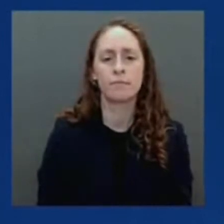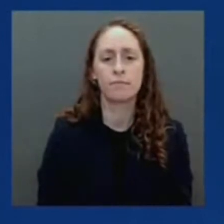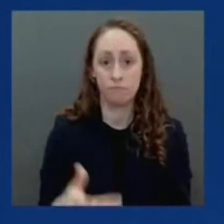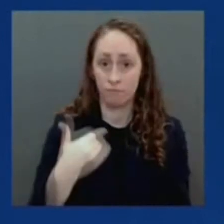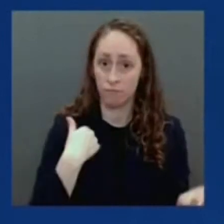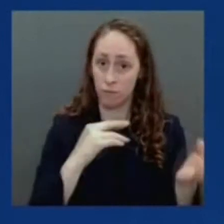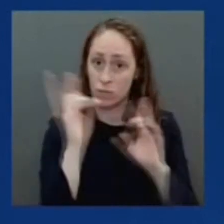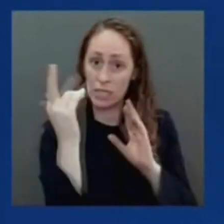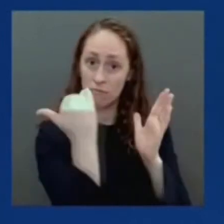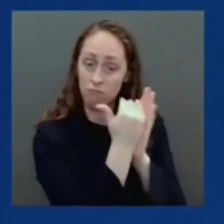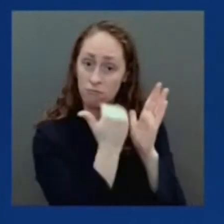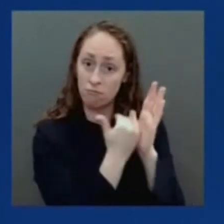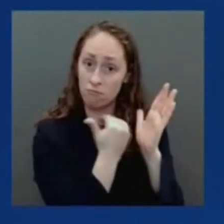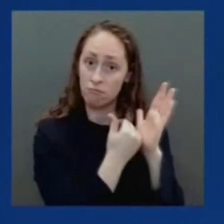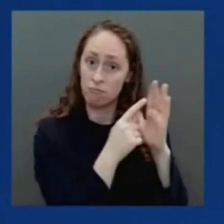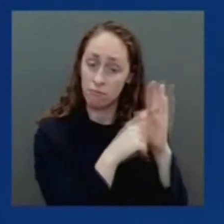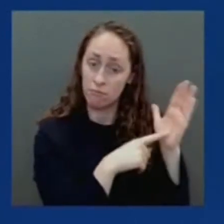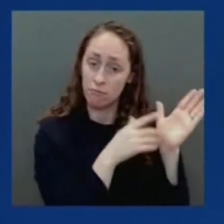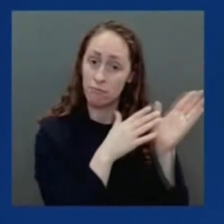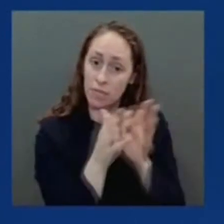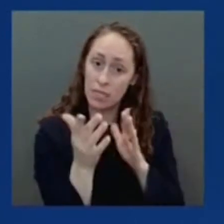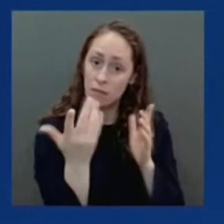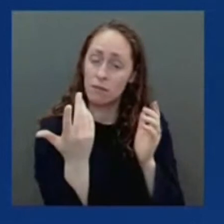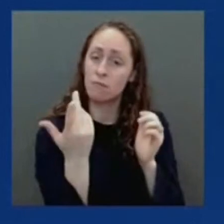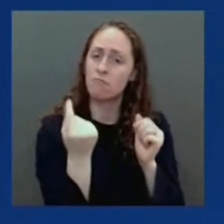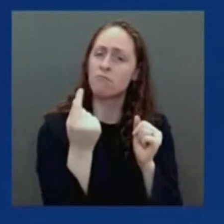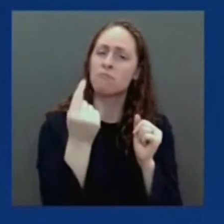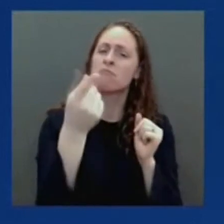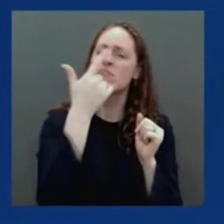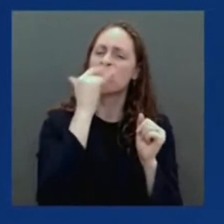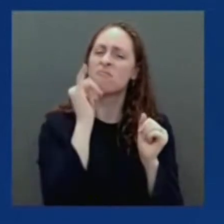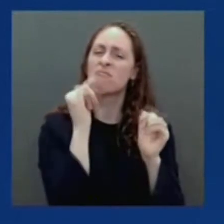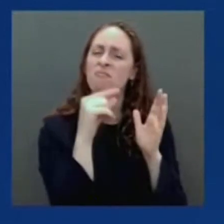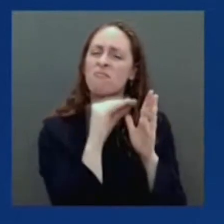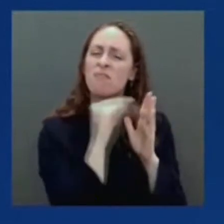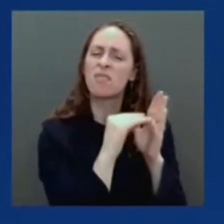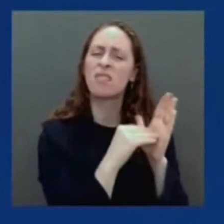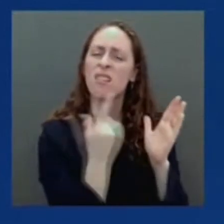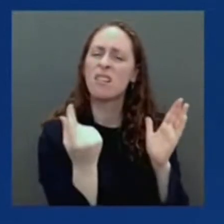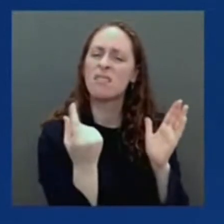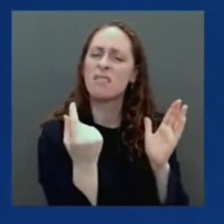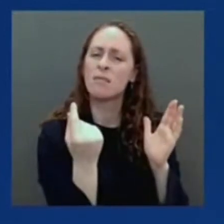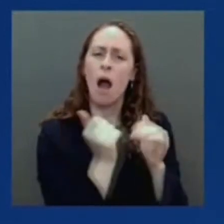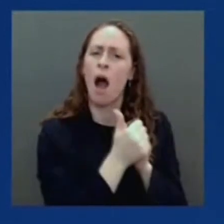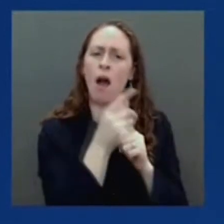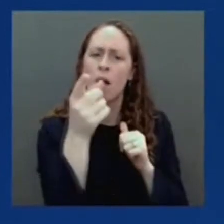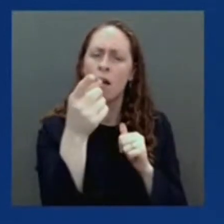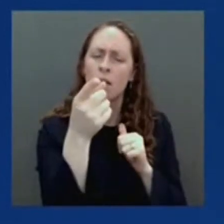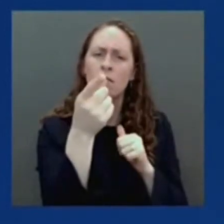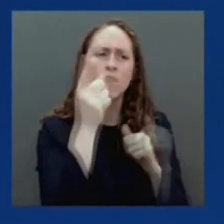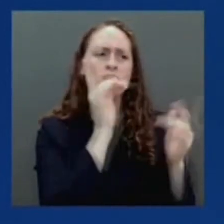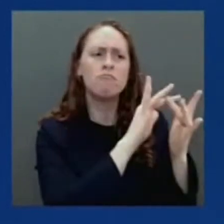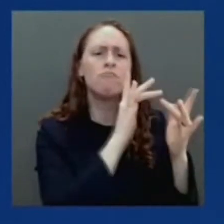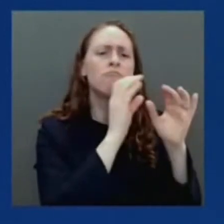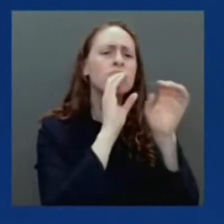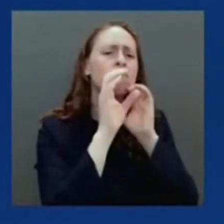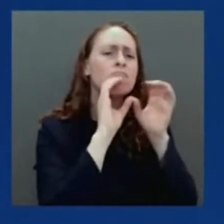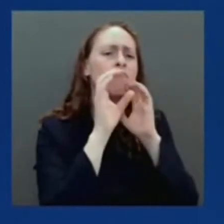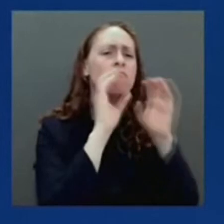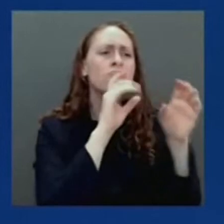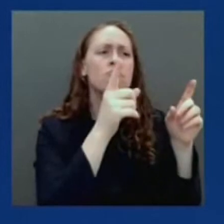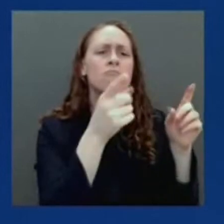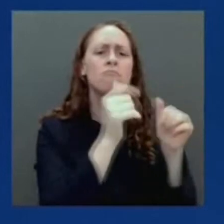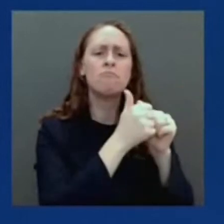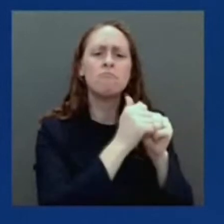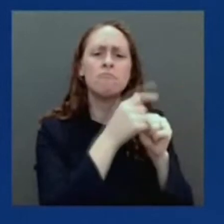that guidance be communicated to state leaders and to the public? Thank you. Well, as you